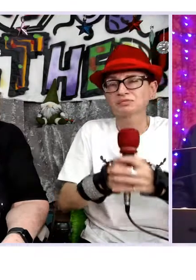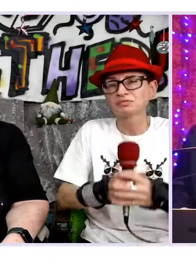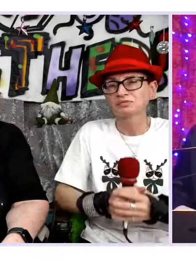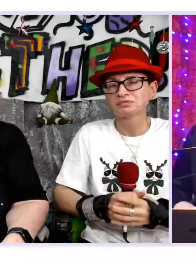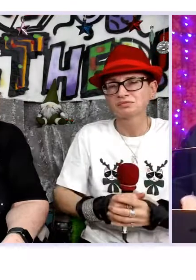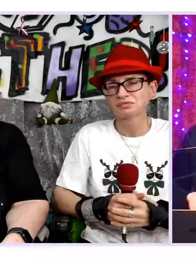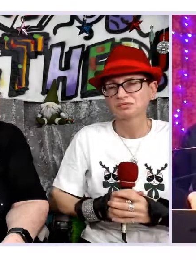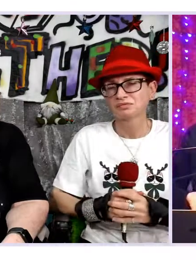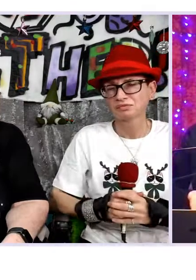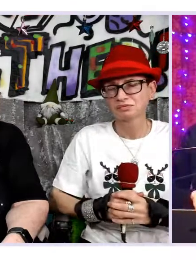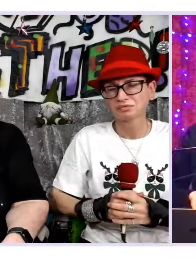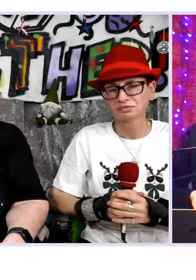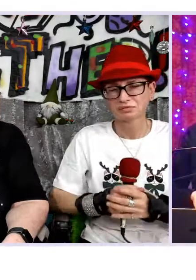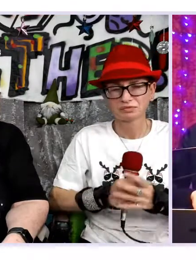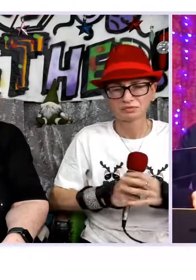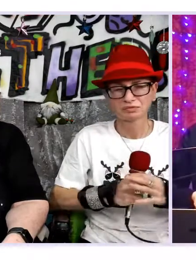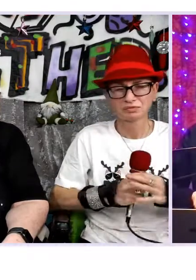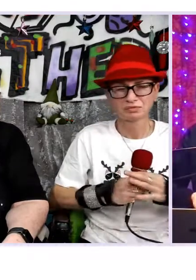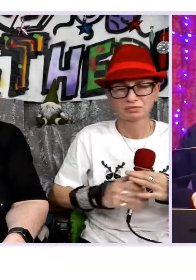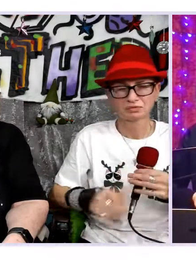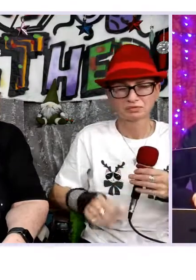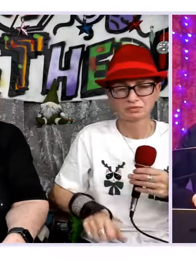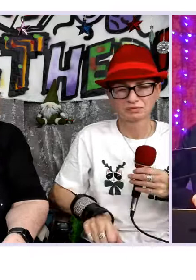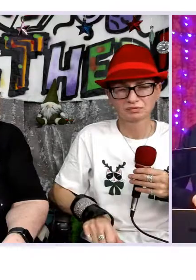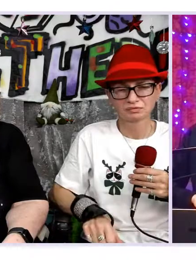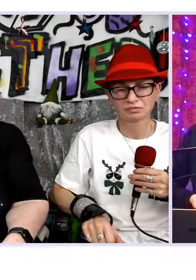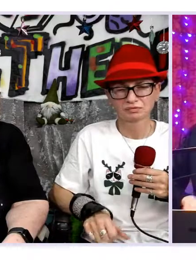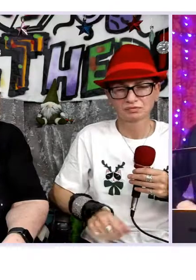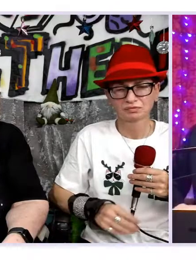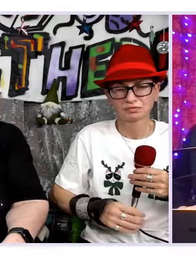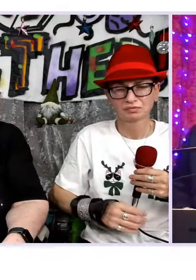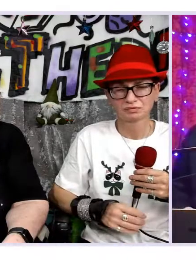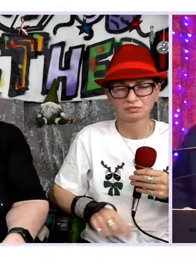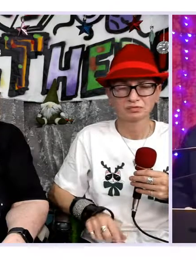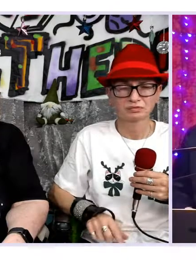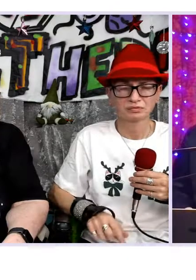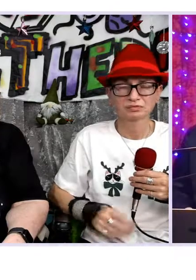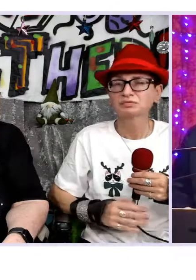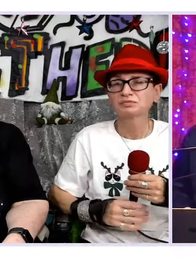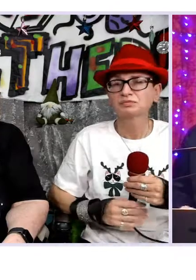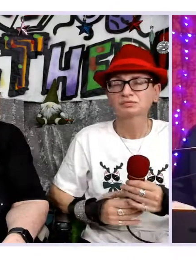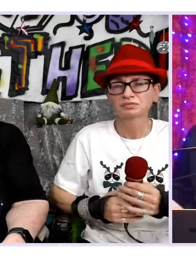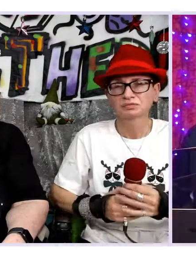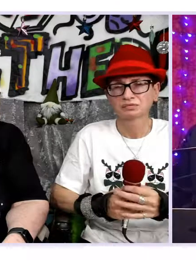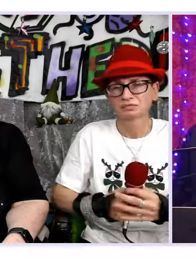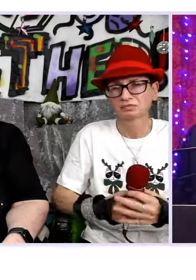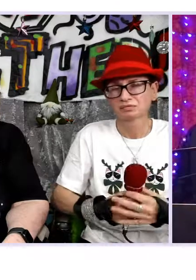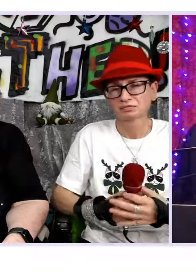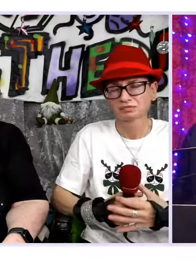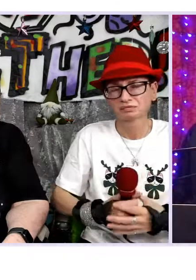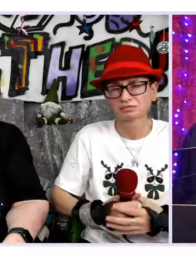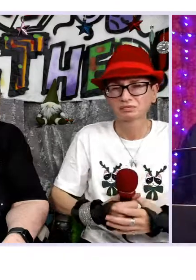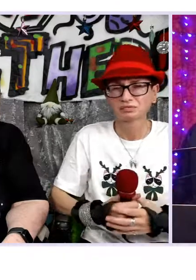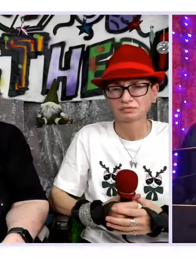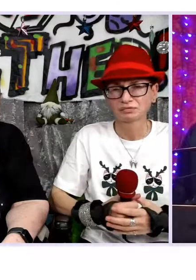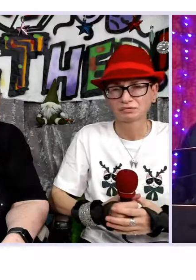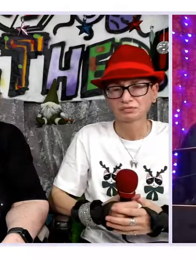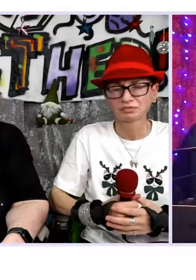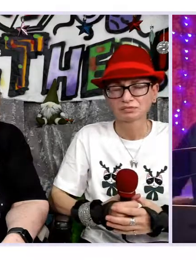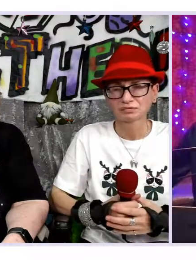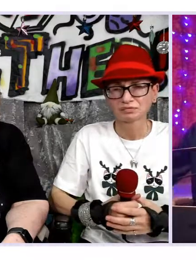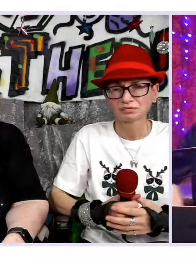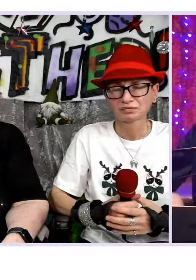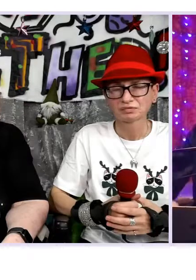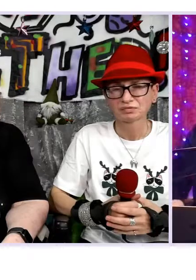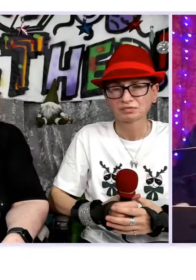wanted to talk about. So last week, honestly, the Paralympics have been